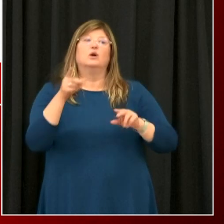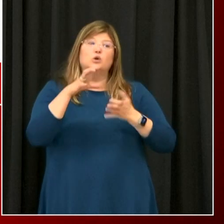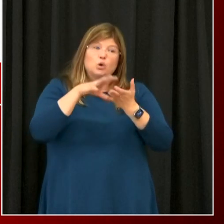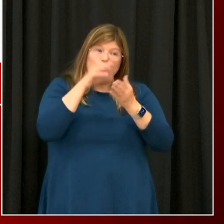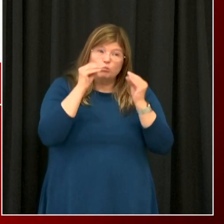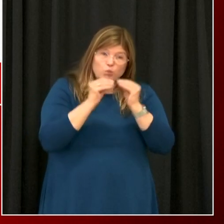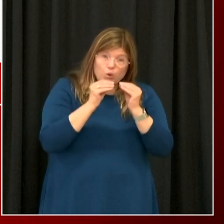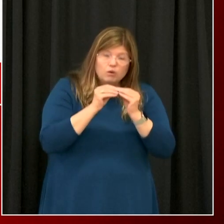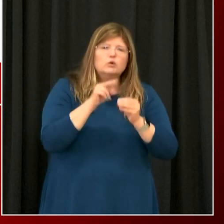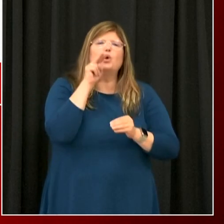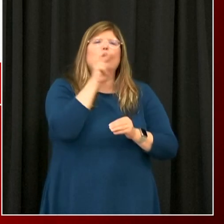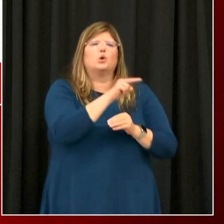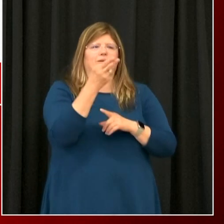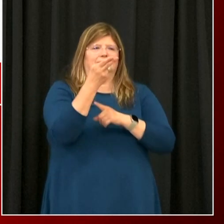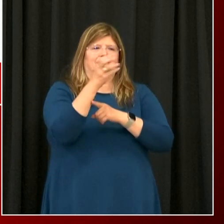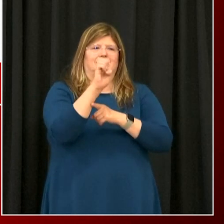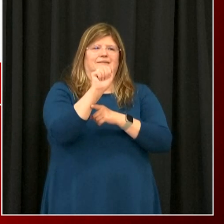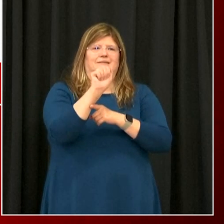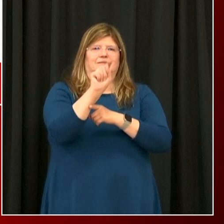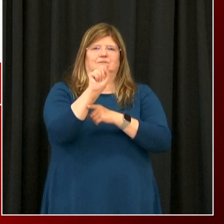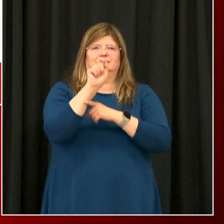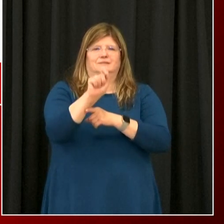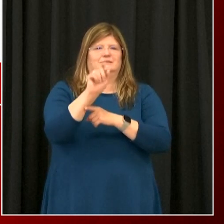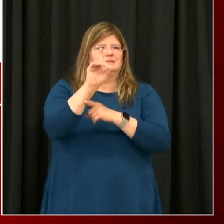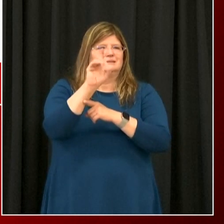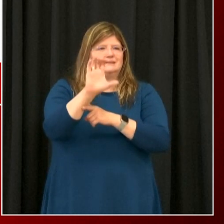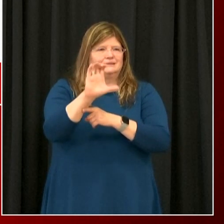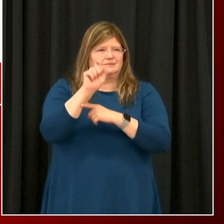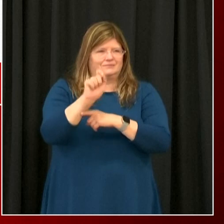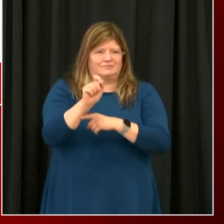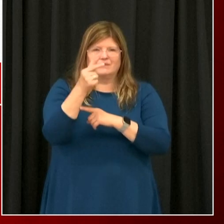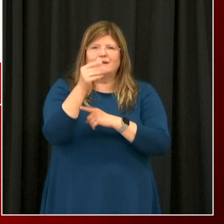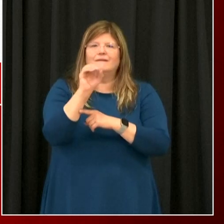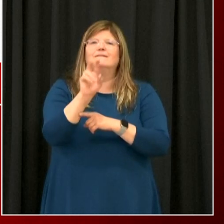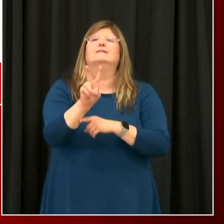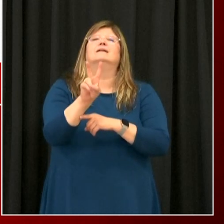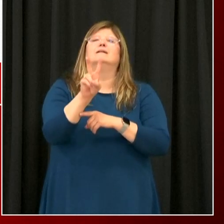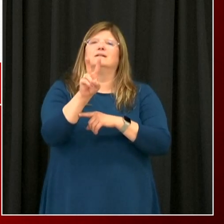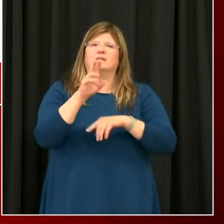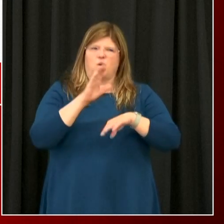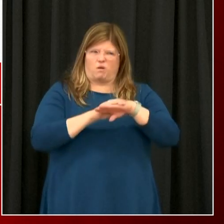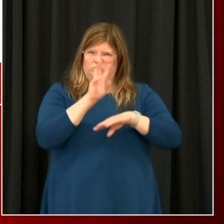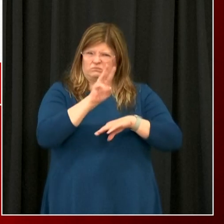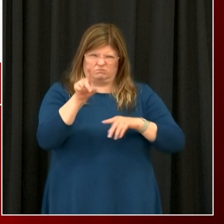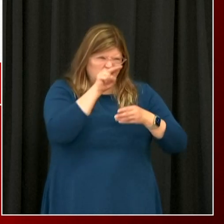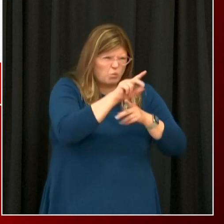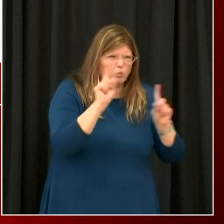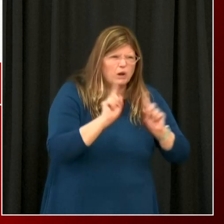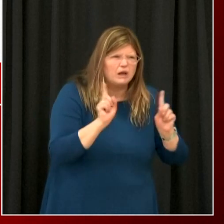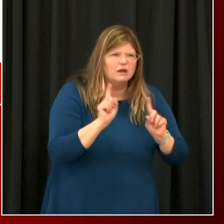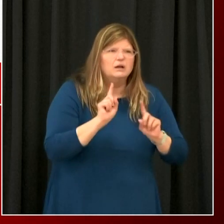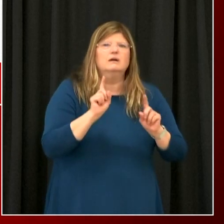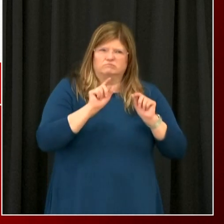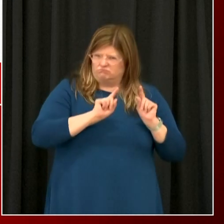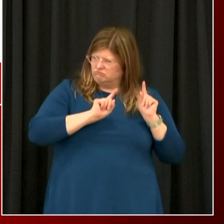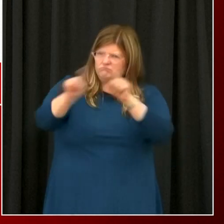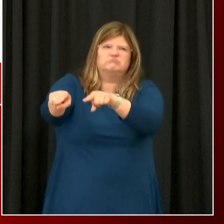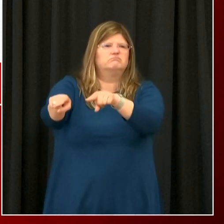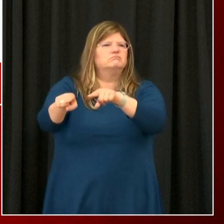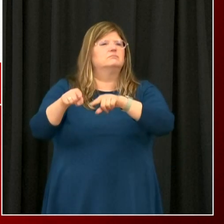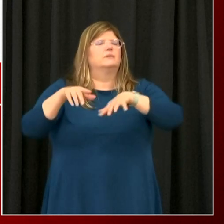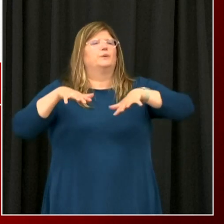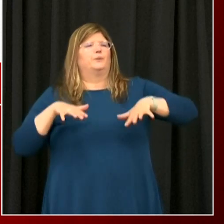heat.dc.gov. This, of course, is part of our normal summer planning. We've been asked about it